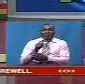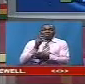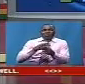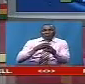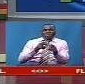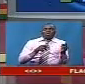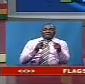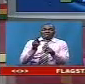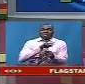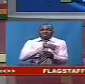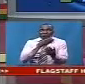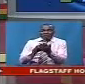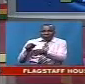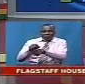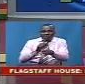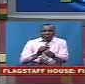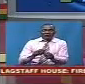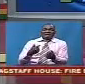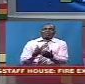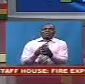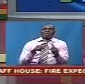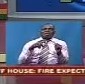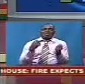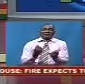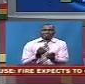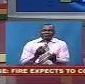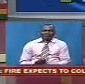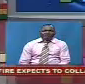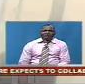fires. They are expected to work with their Ghanaian counterparts.